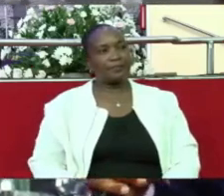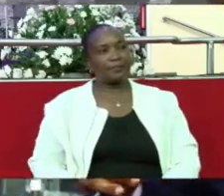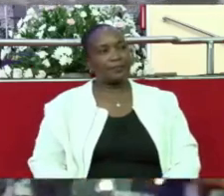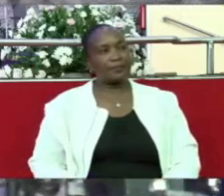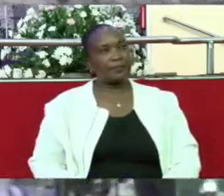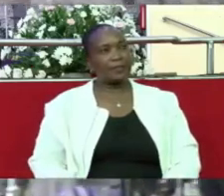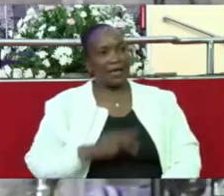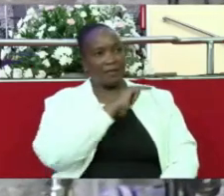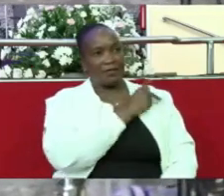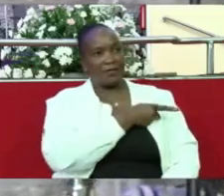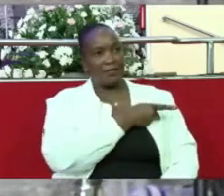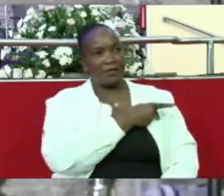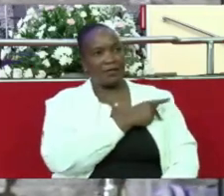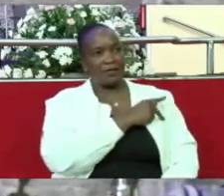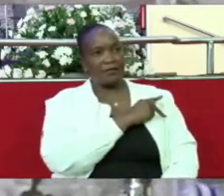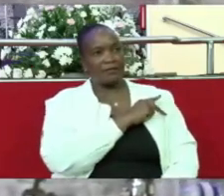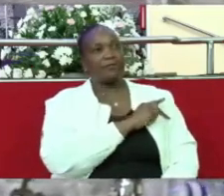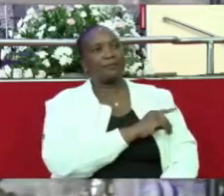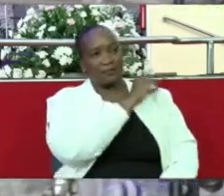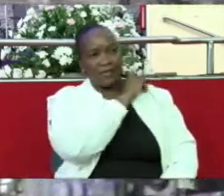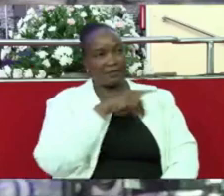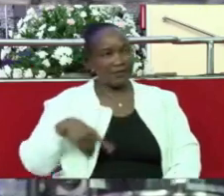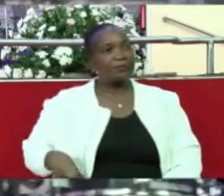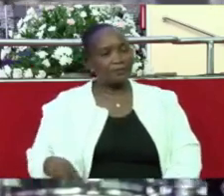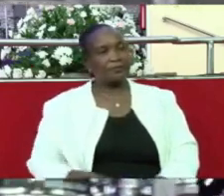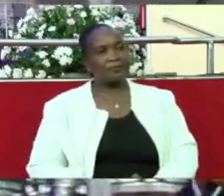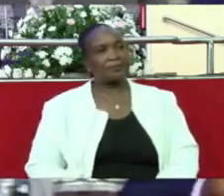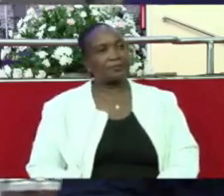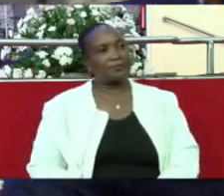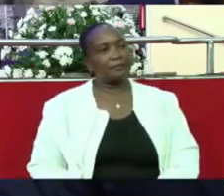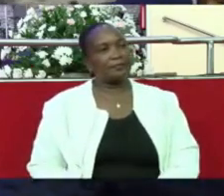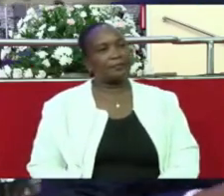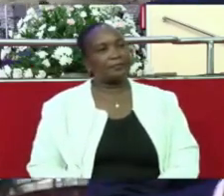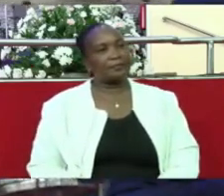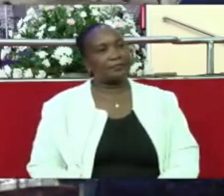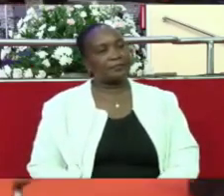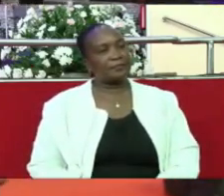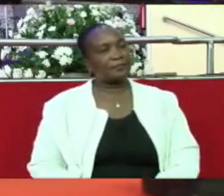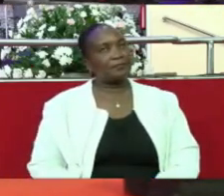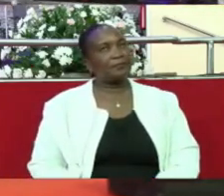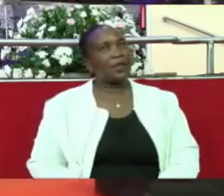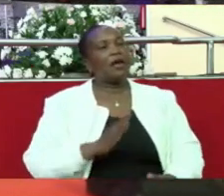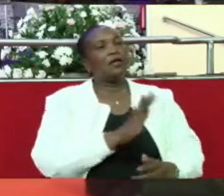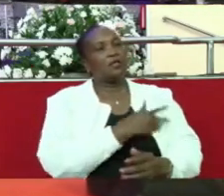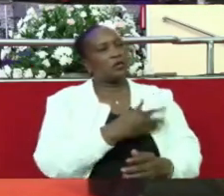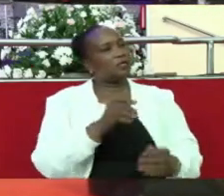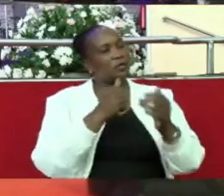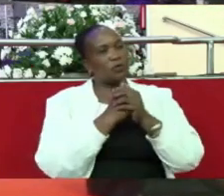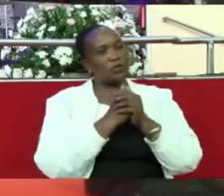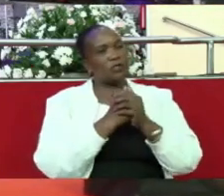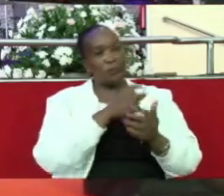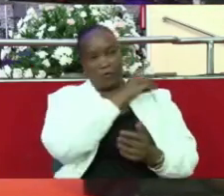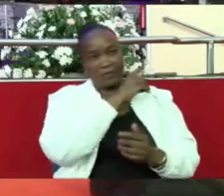evil spirit come over him. Alikuwa amepandwa na roho mchafu. The songs and the worship of David. Yaani wimbo wa Daudi. Caused